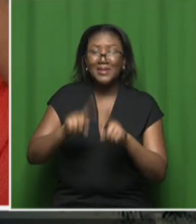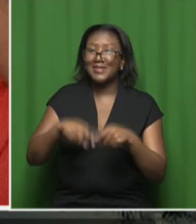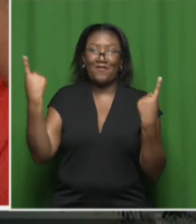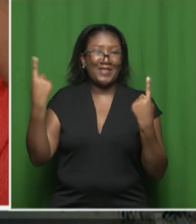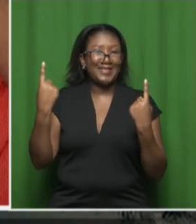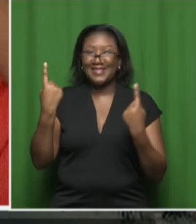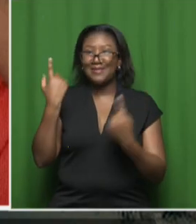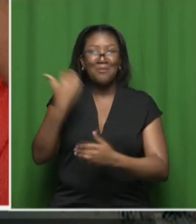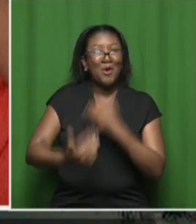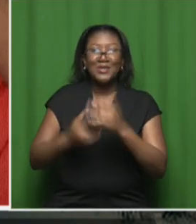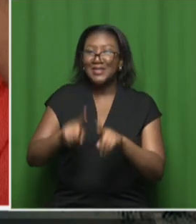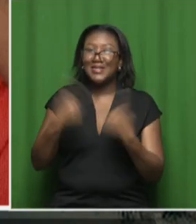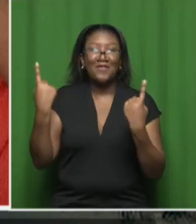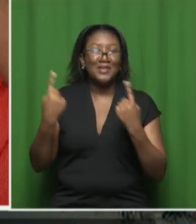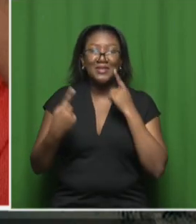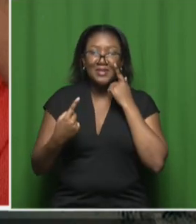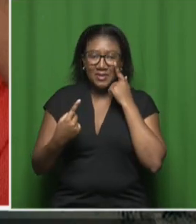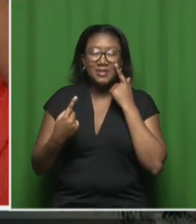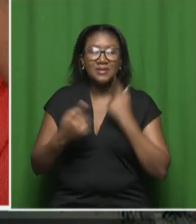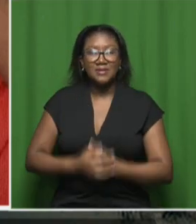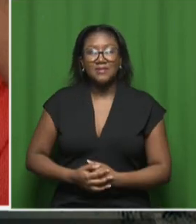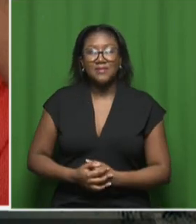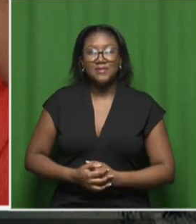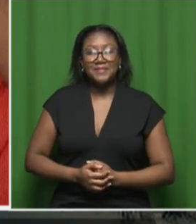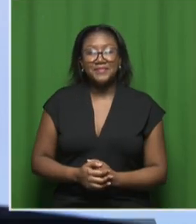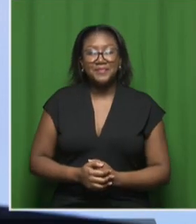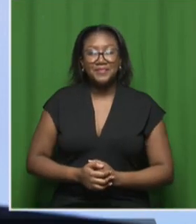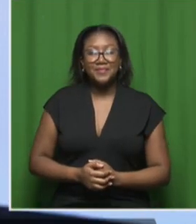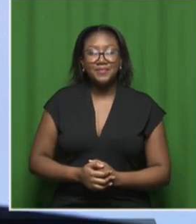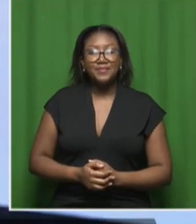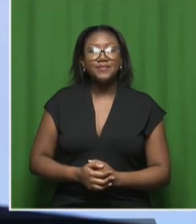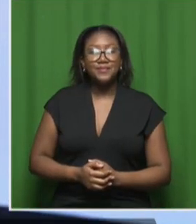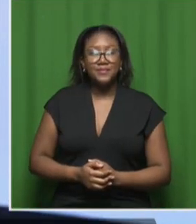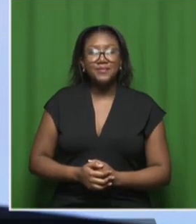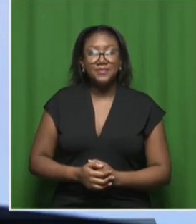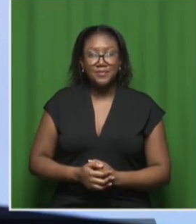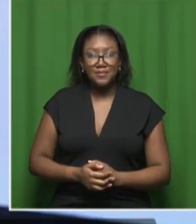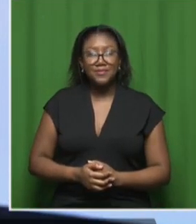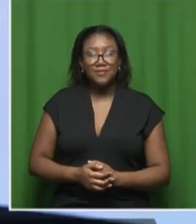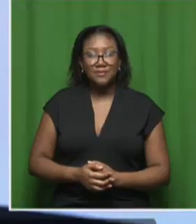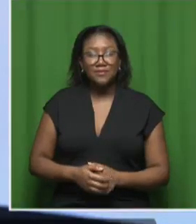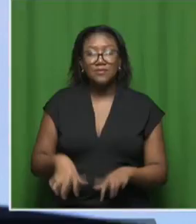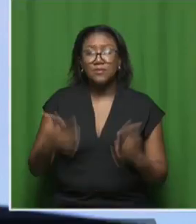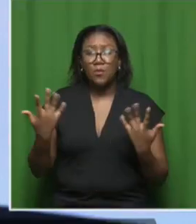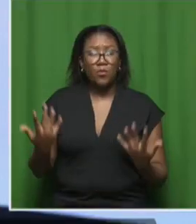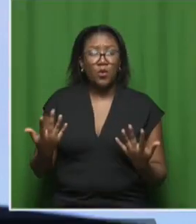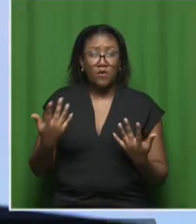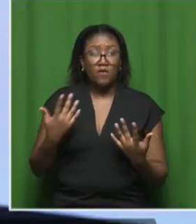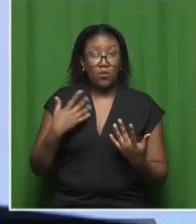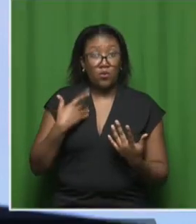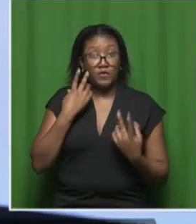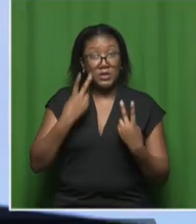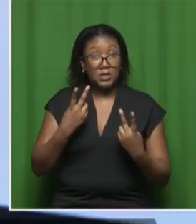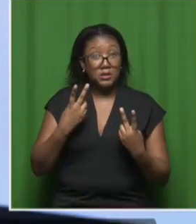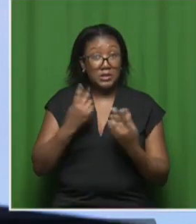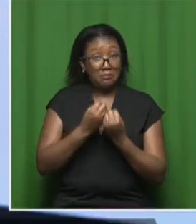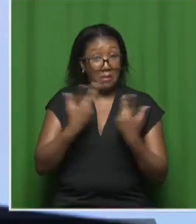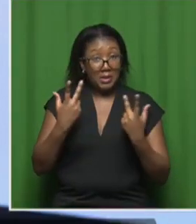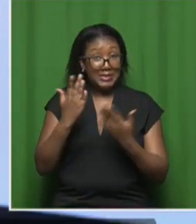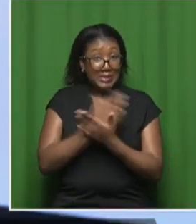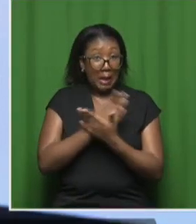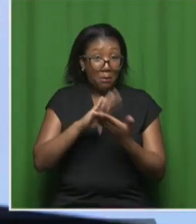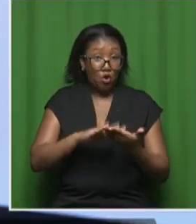one. In terms of the loading system. Okay, fair enough. And are there certain groups or communities that face more